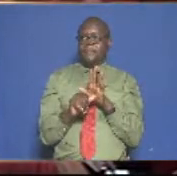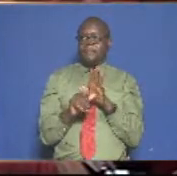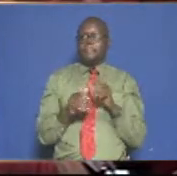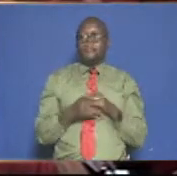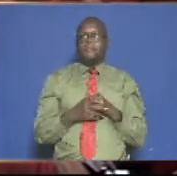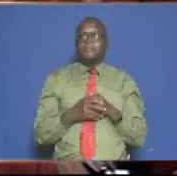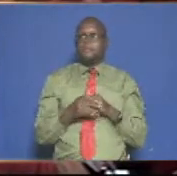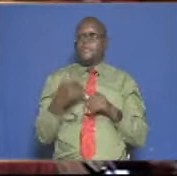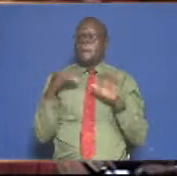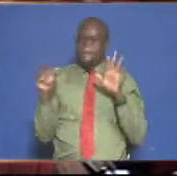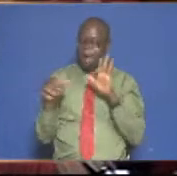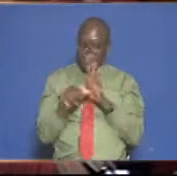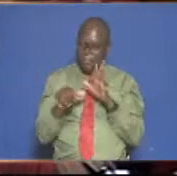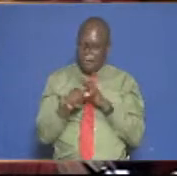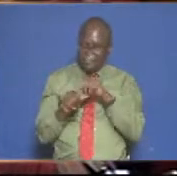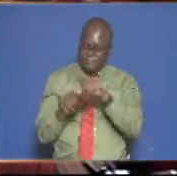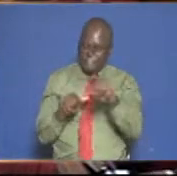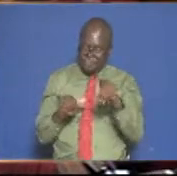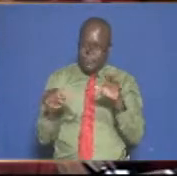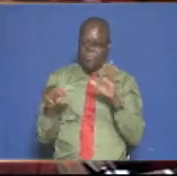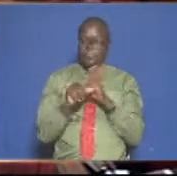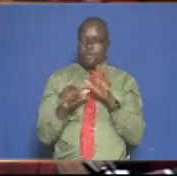There is a problem around that area.